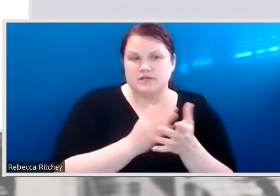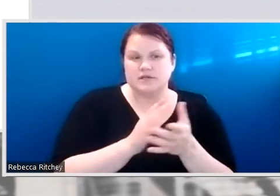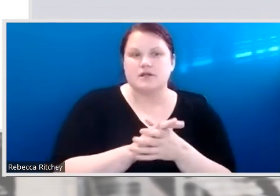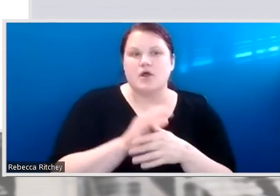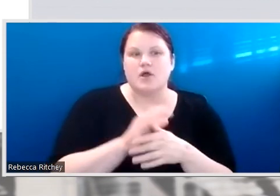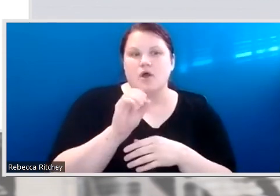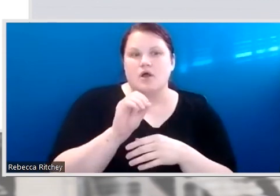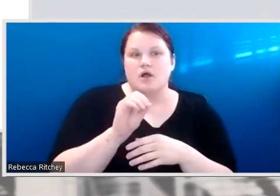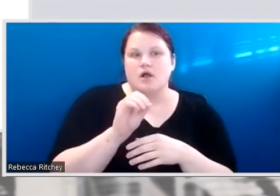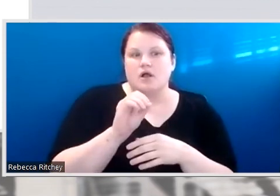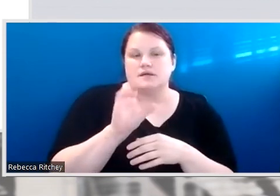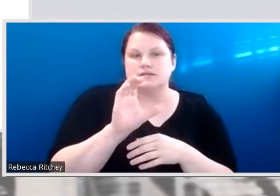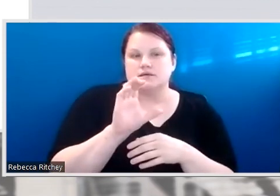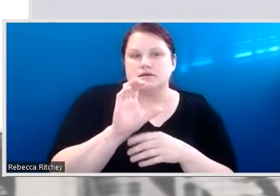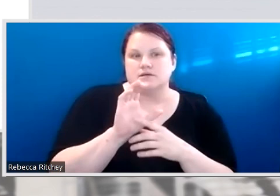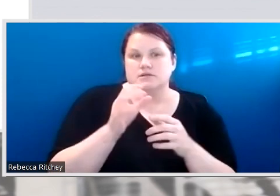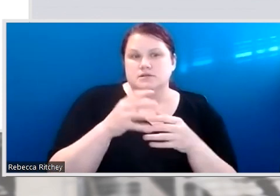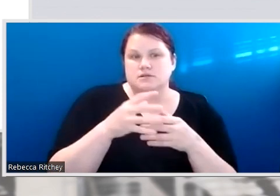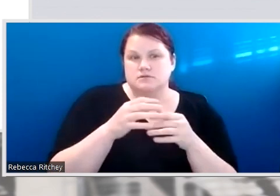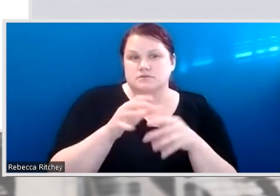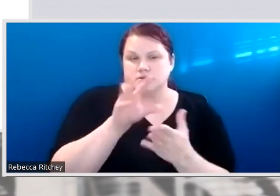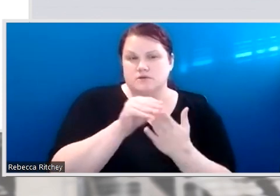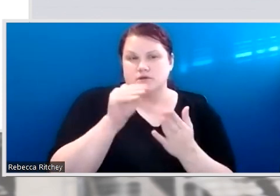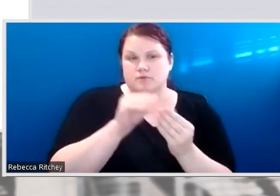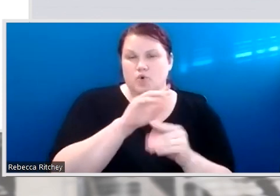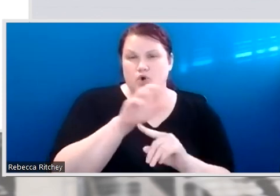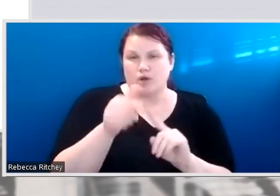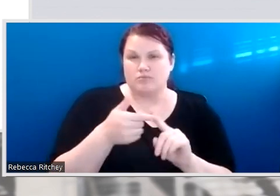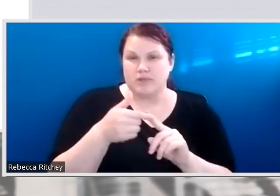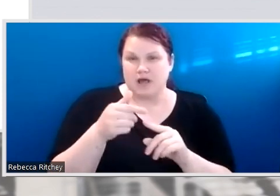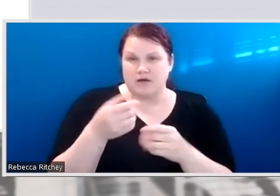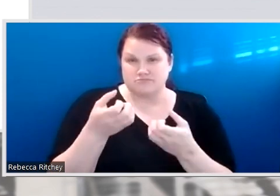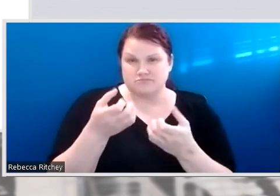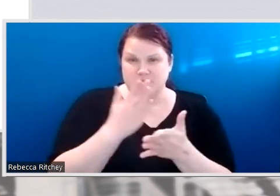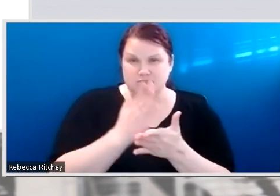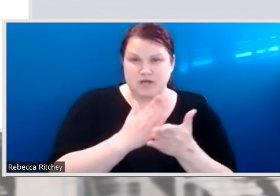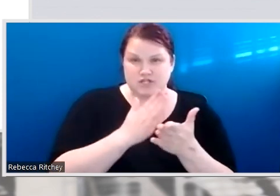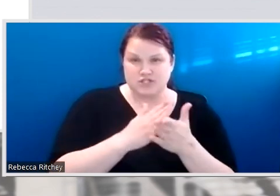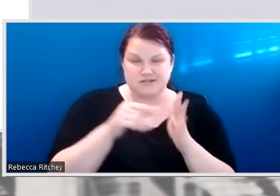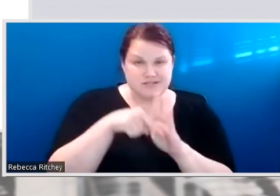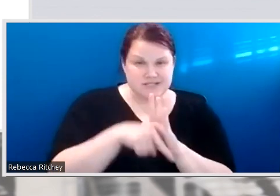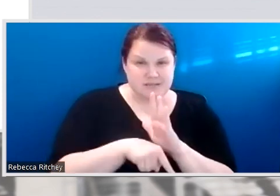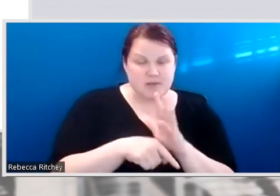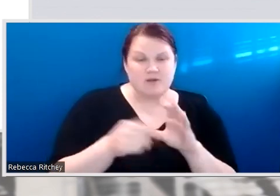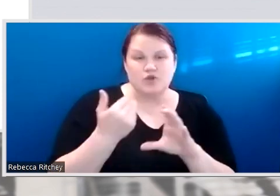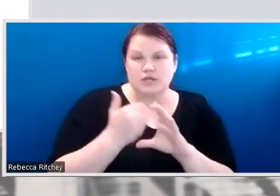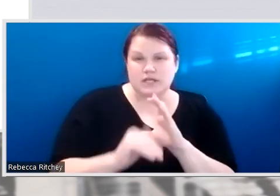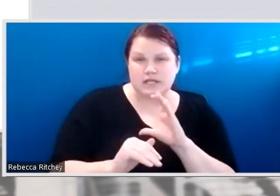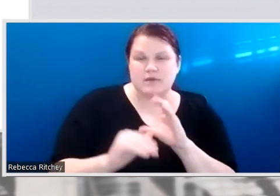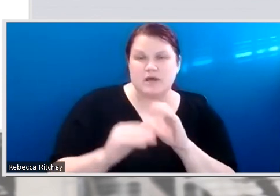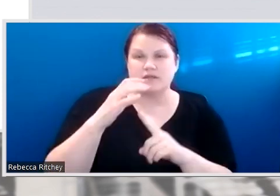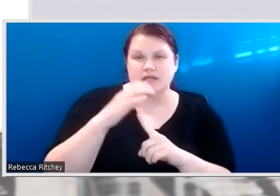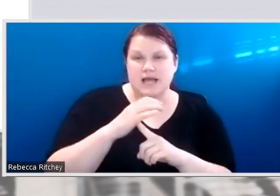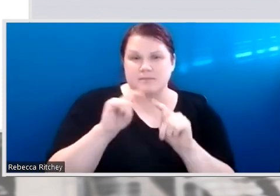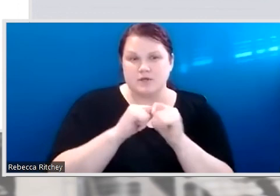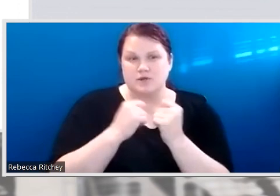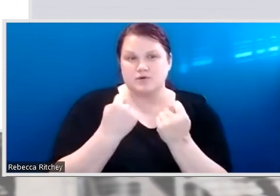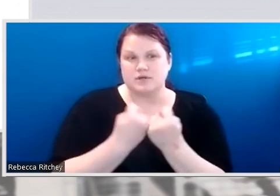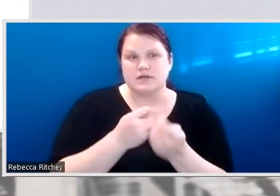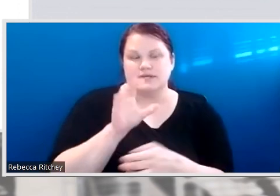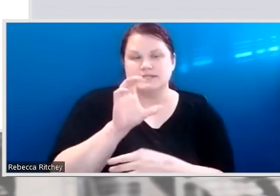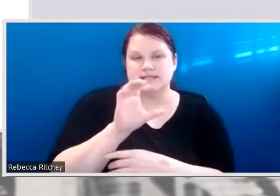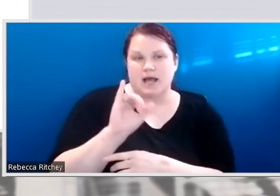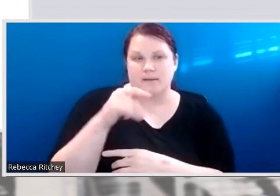pittsburghpa.gov/OMB, to learn more about this process and look at the budgets in great detail. You can also email the capital team, which is